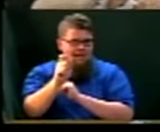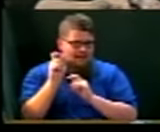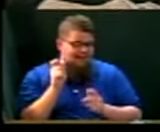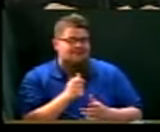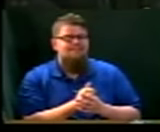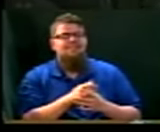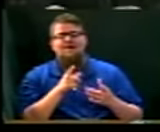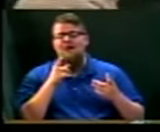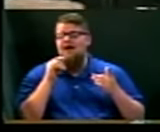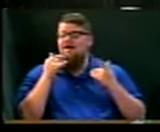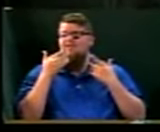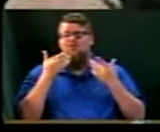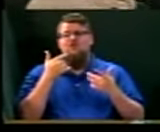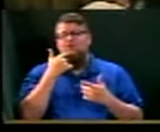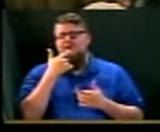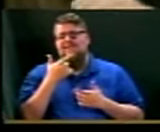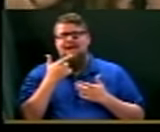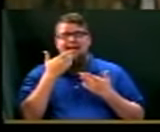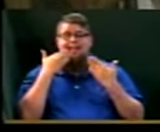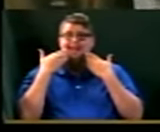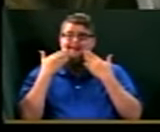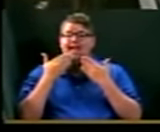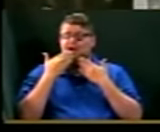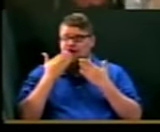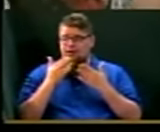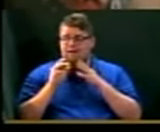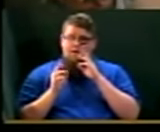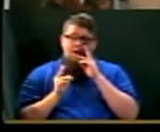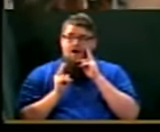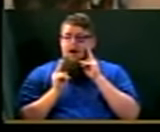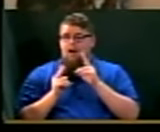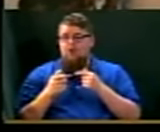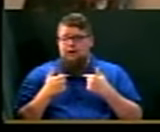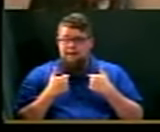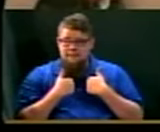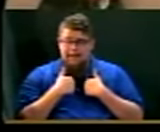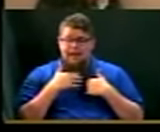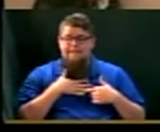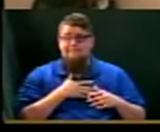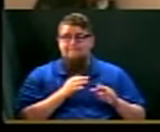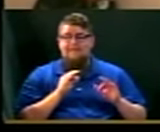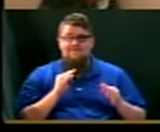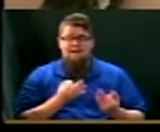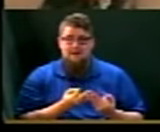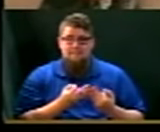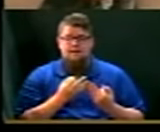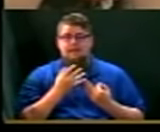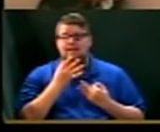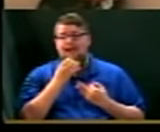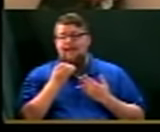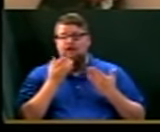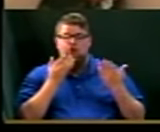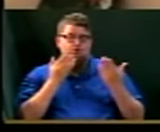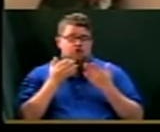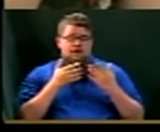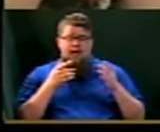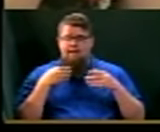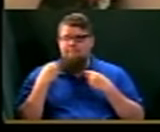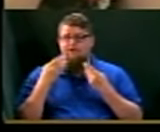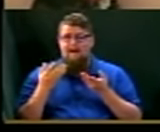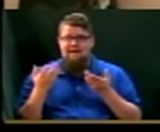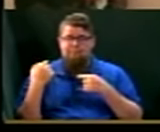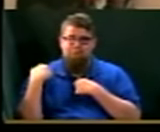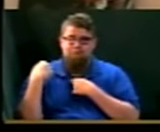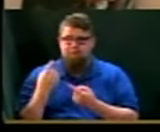Just to say thank you for honoring me and my family and the service I provided because I